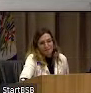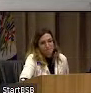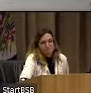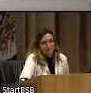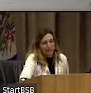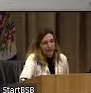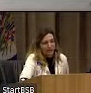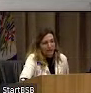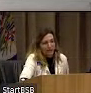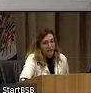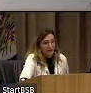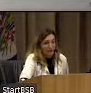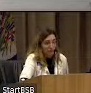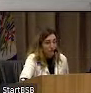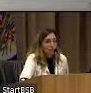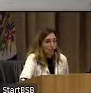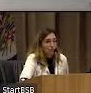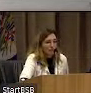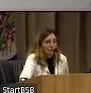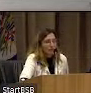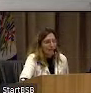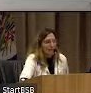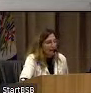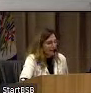we had a